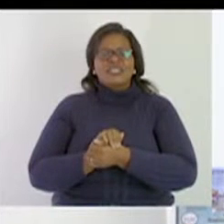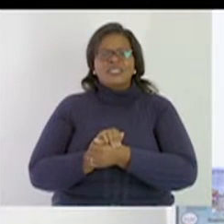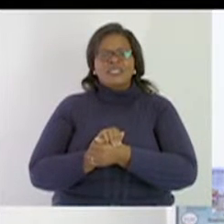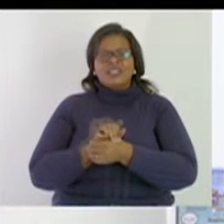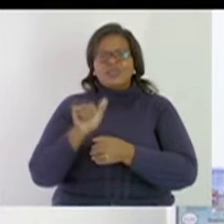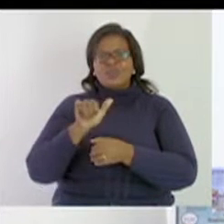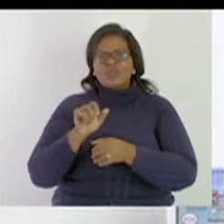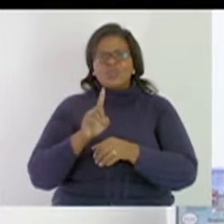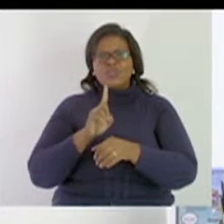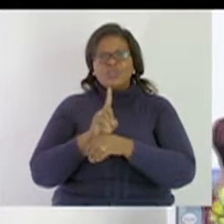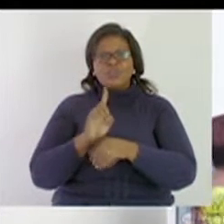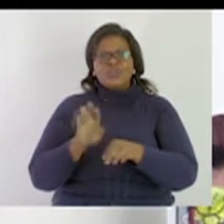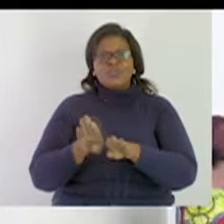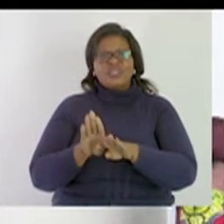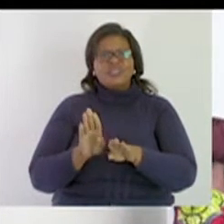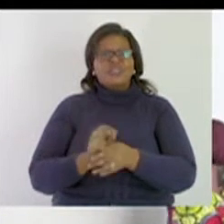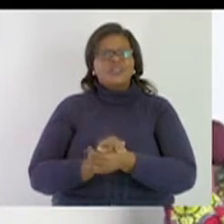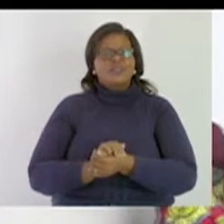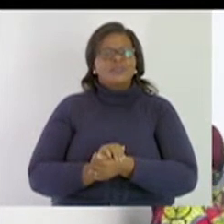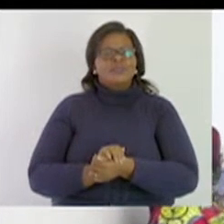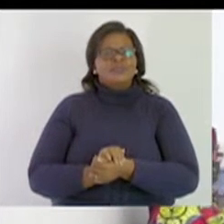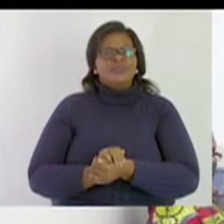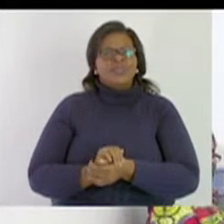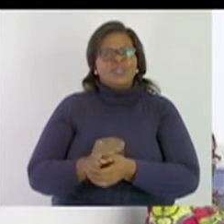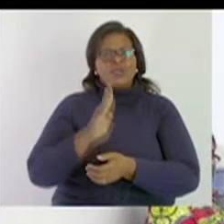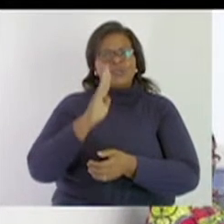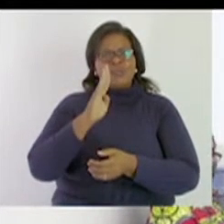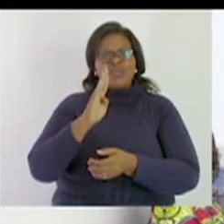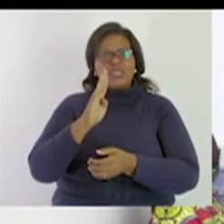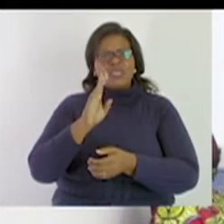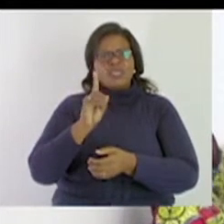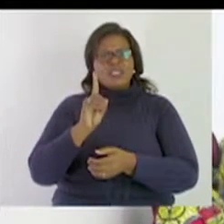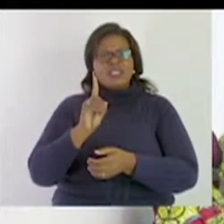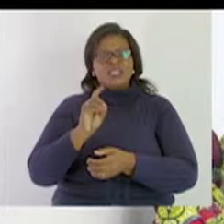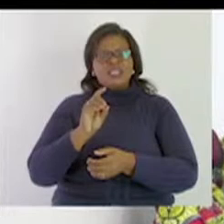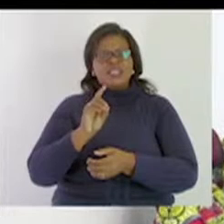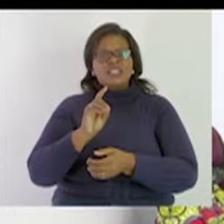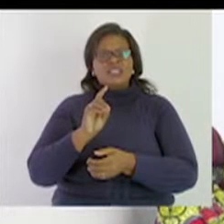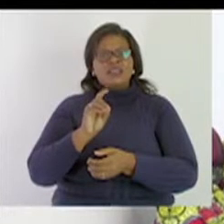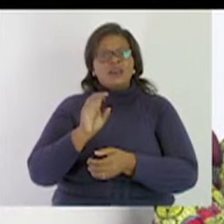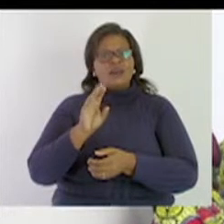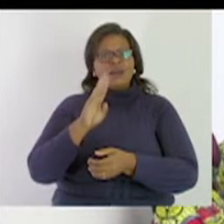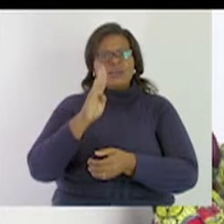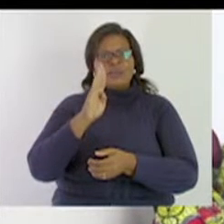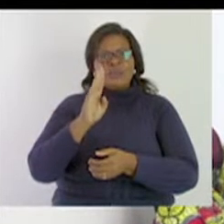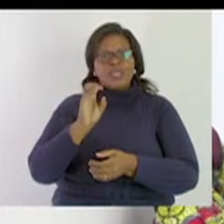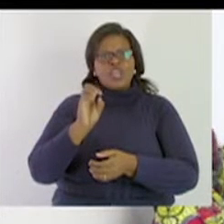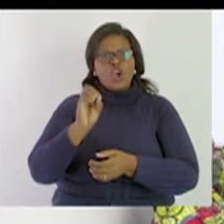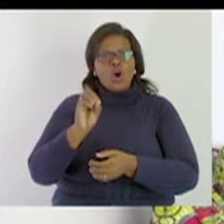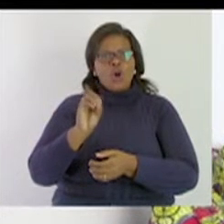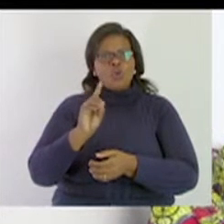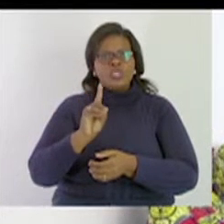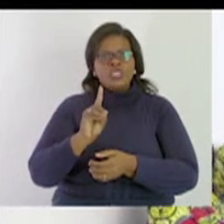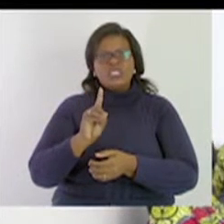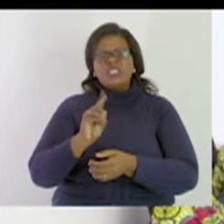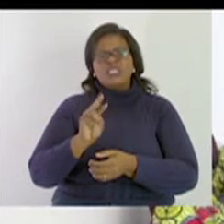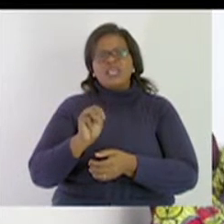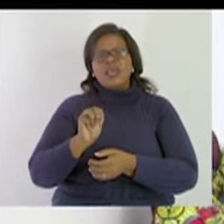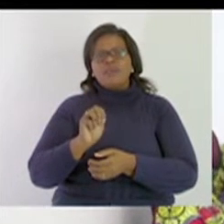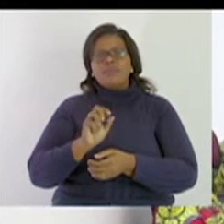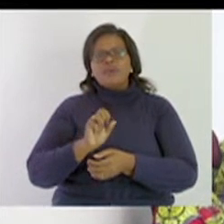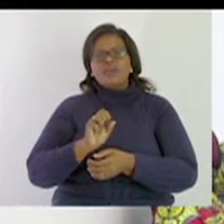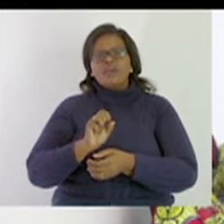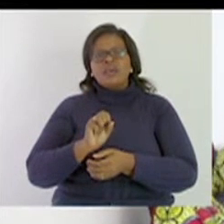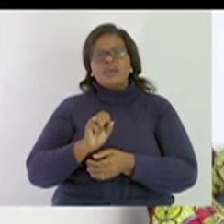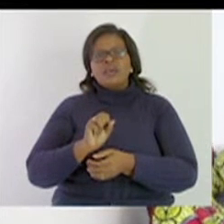will we do first? According to BODMAS, again, brackets of or order